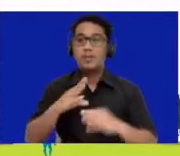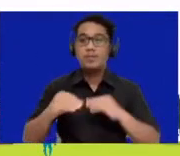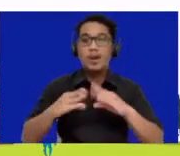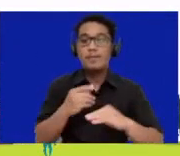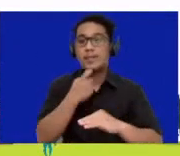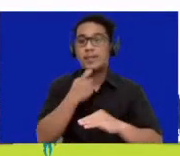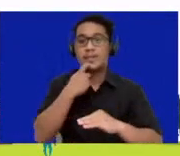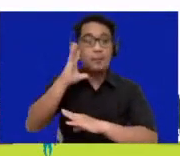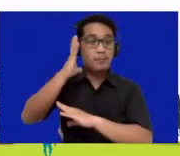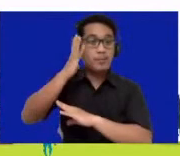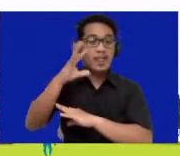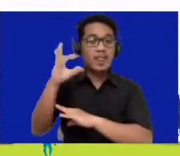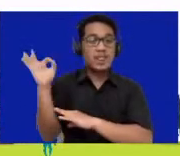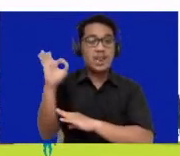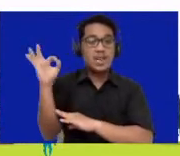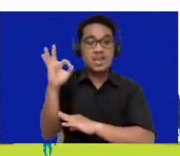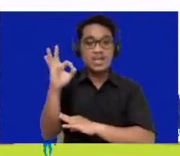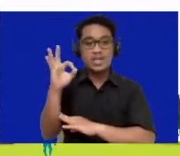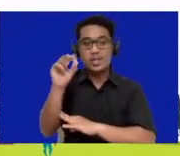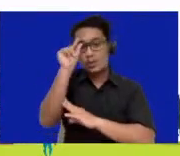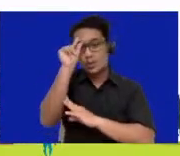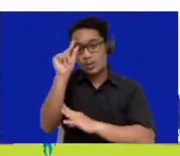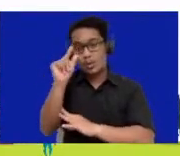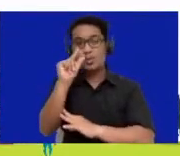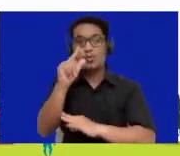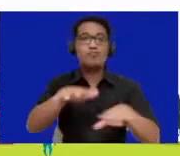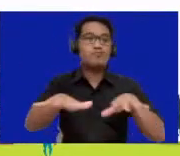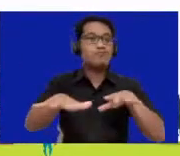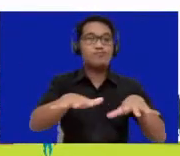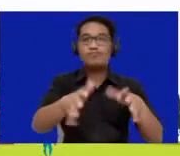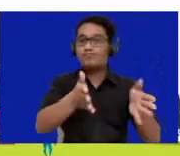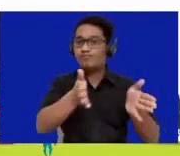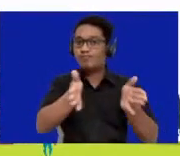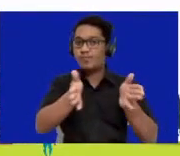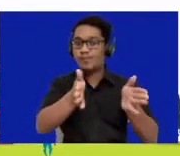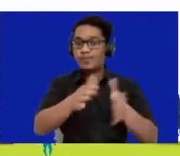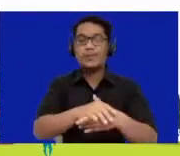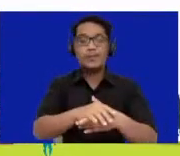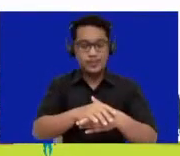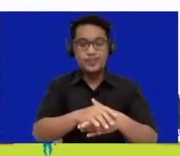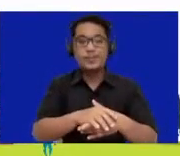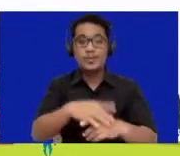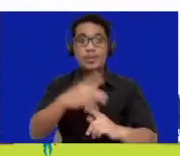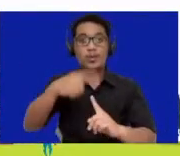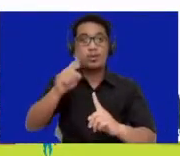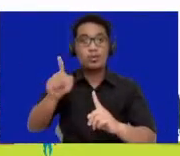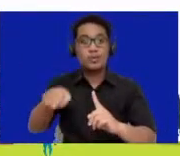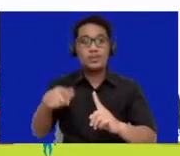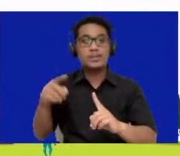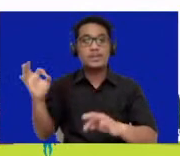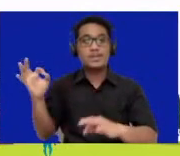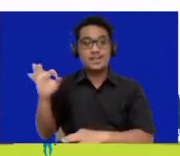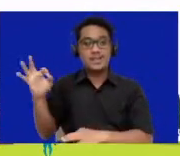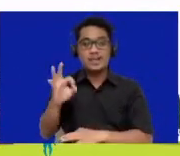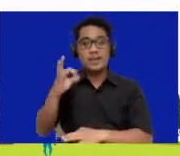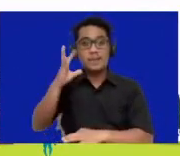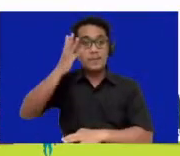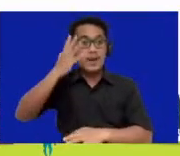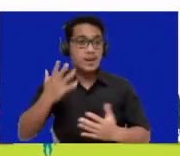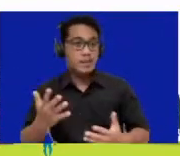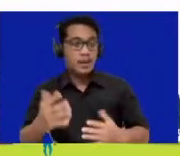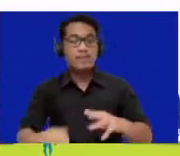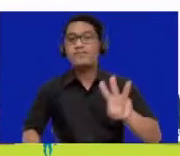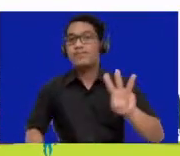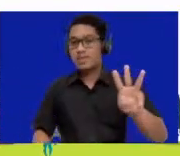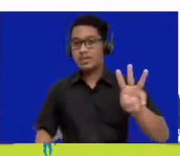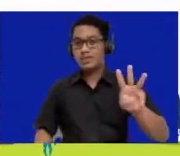dalam penanggulangan bencana. Dalam melaksanakan tugasnya, Tagana berperan dalam tiga fase, yaitu pada